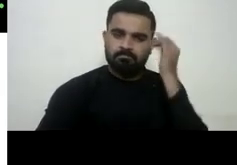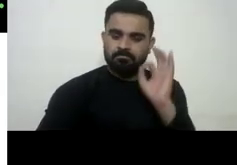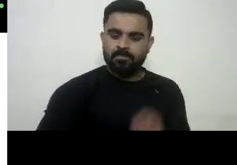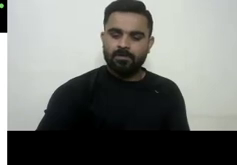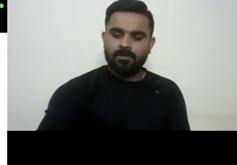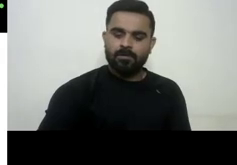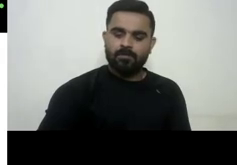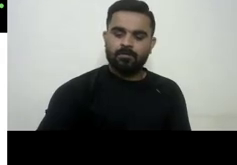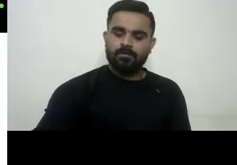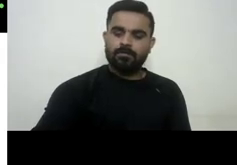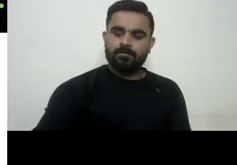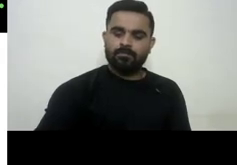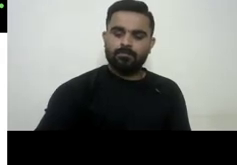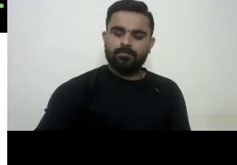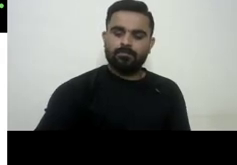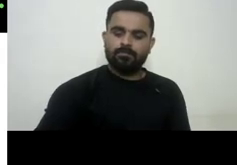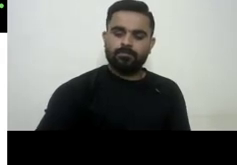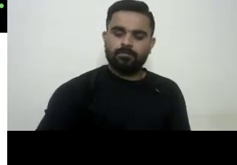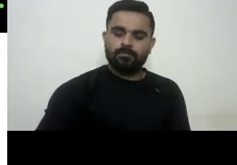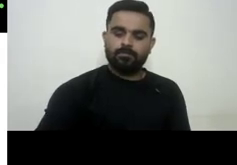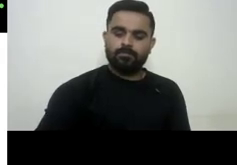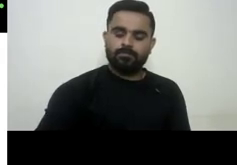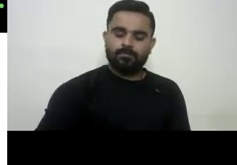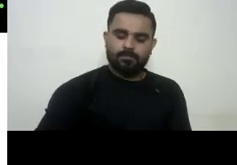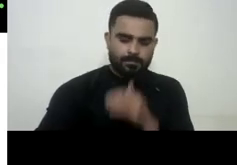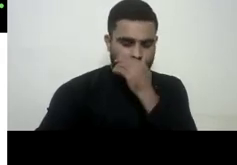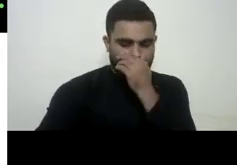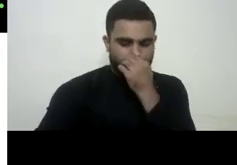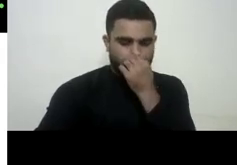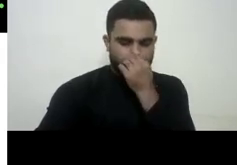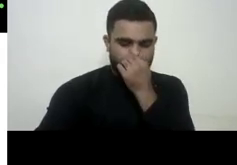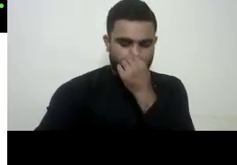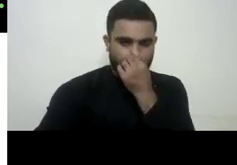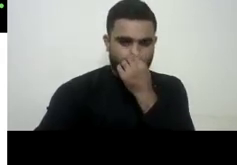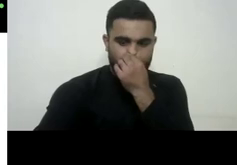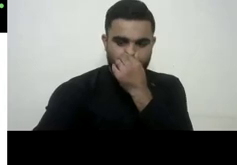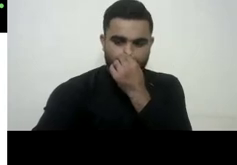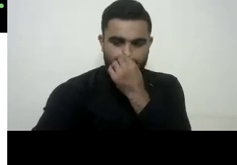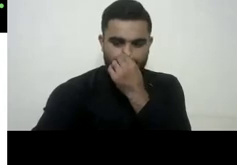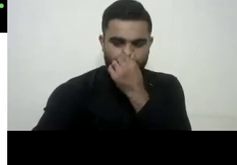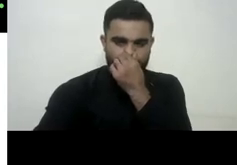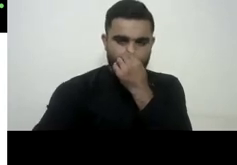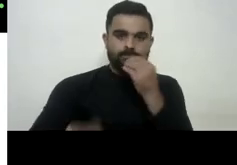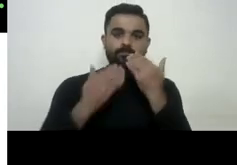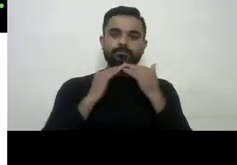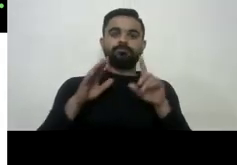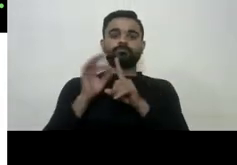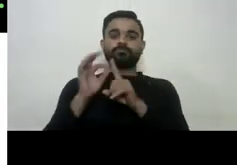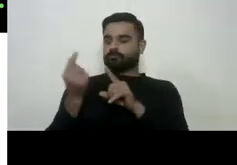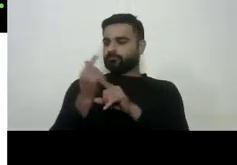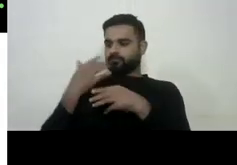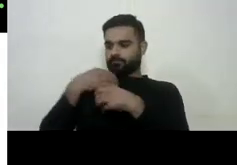See, think, wonder, yes, that can be done too. In fact, during the processing stage, if you could use